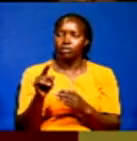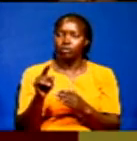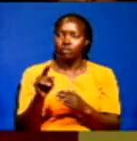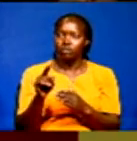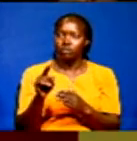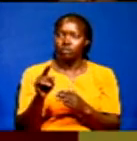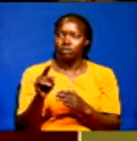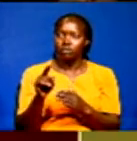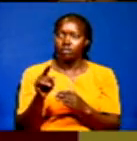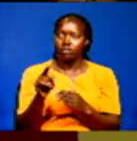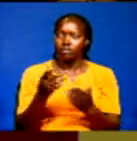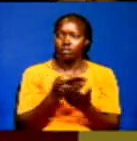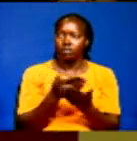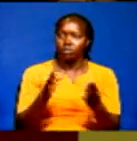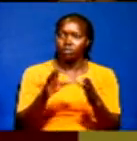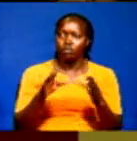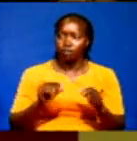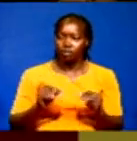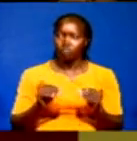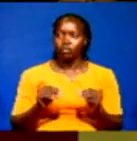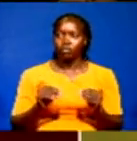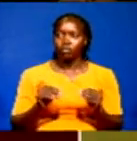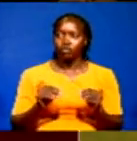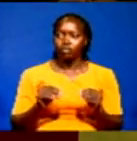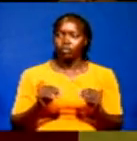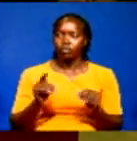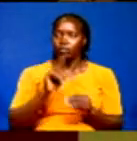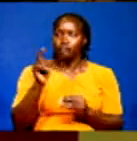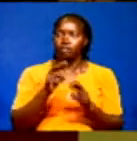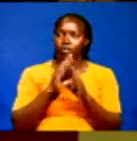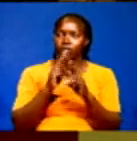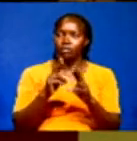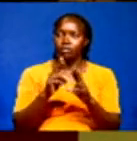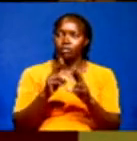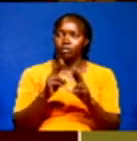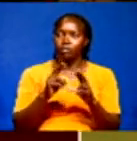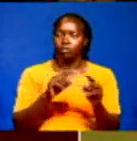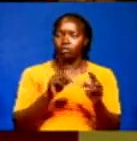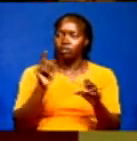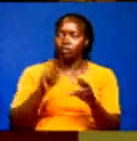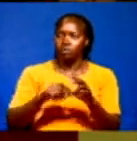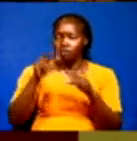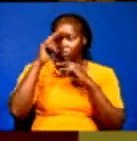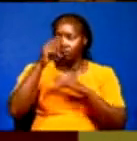The candidates will receive their examination results and will transition to secondary